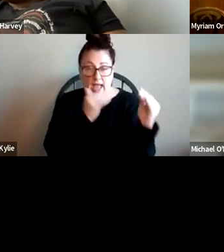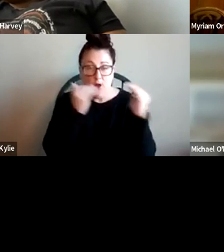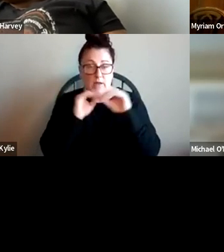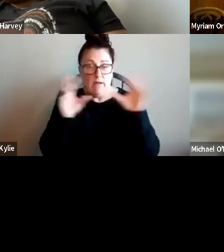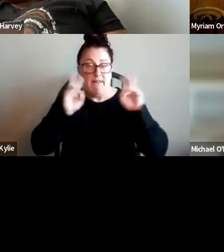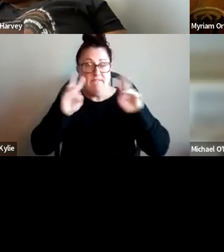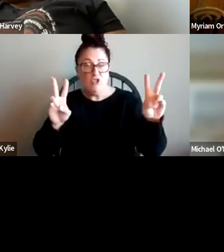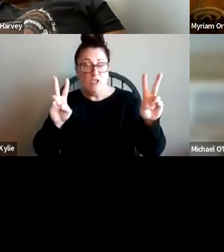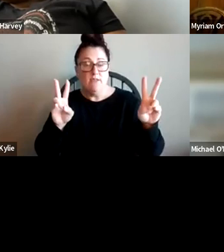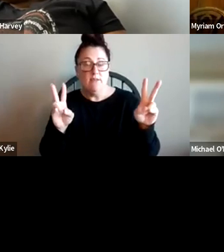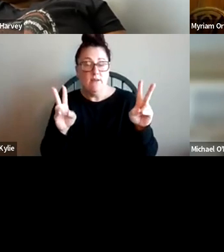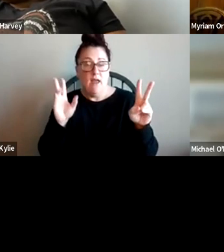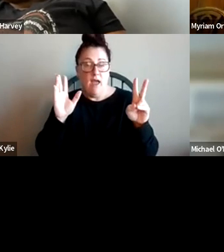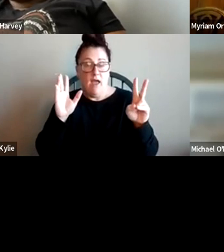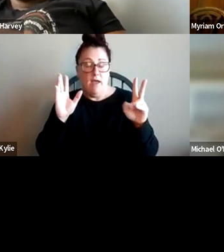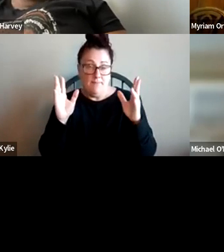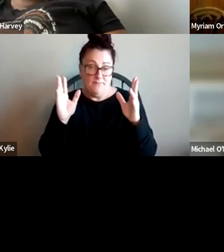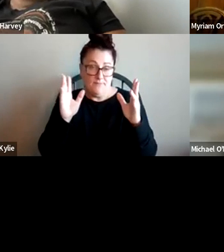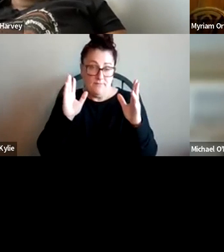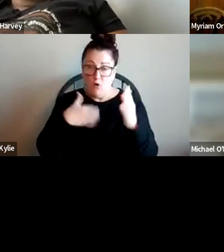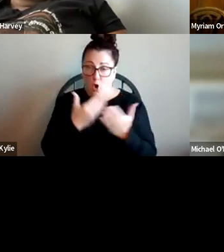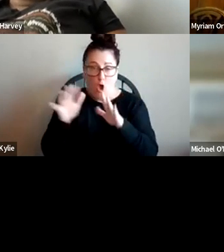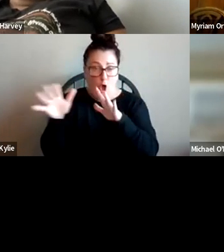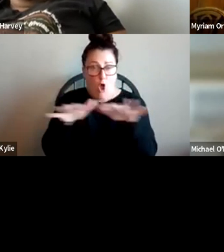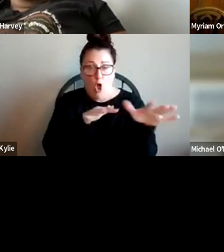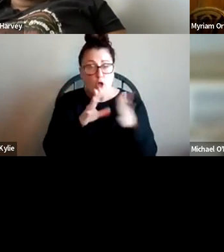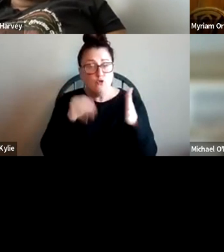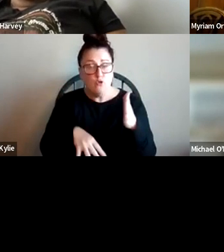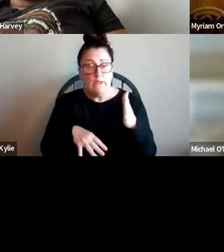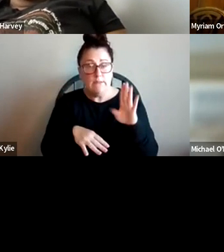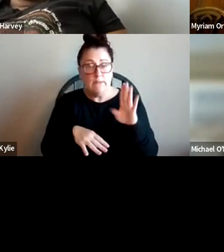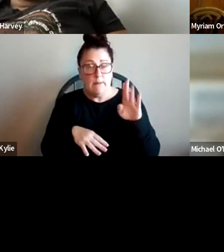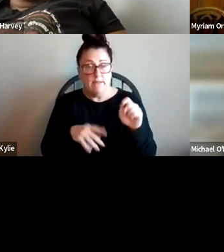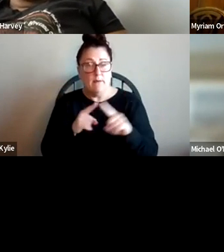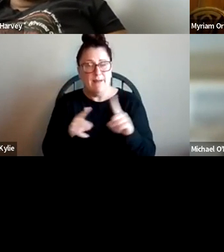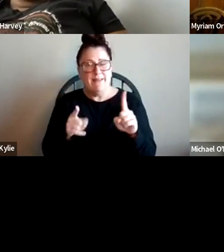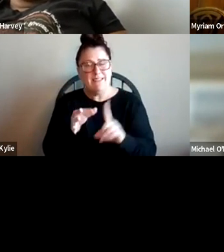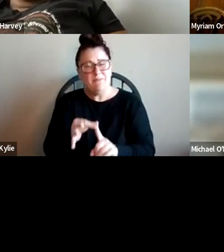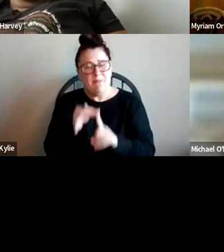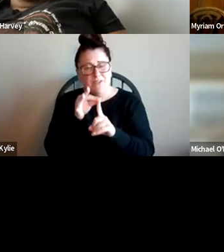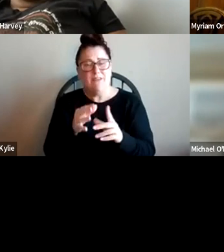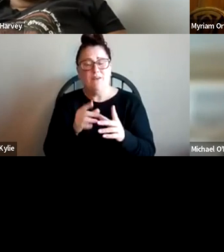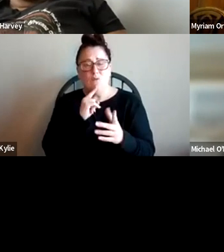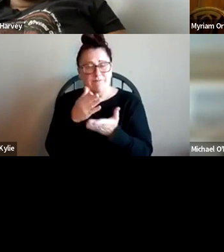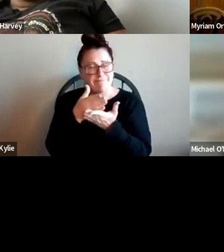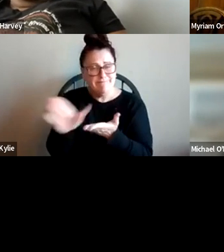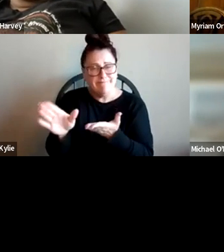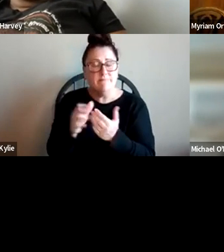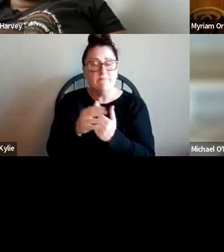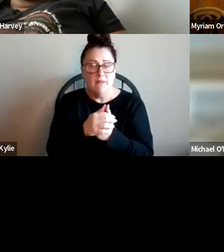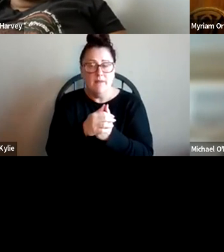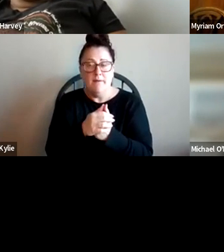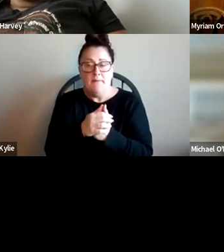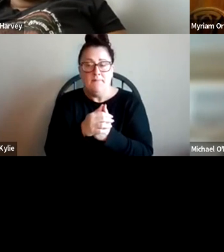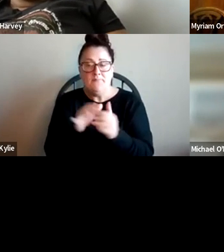vision for how to get there for all BPS students, but especially those who have been most historically marginalized.